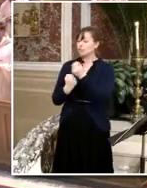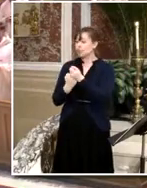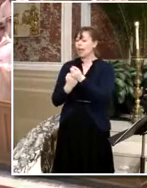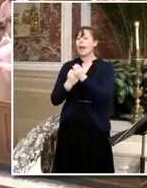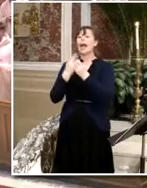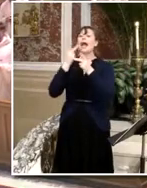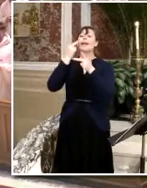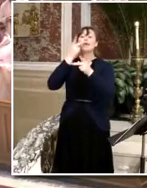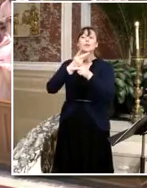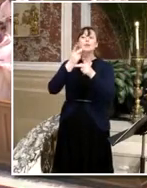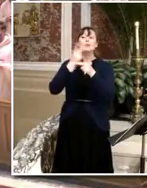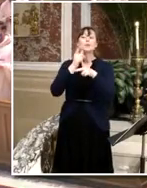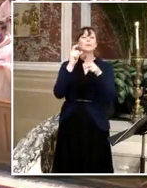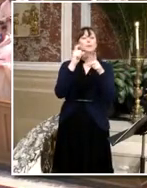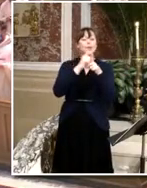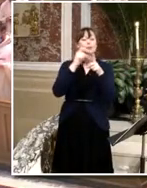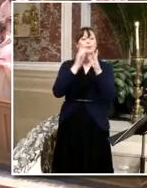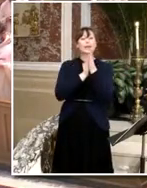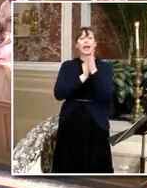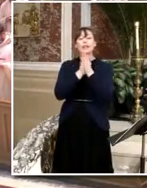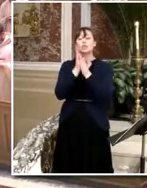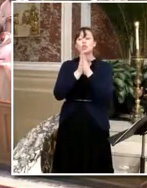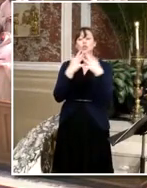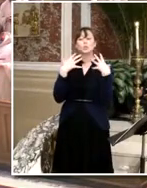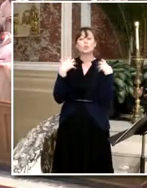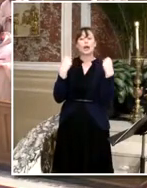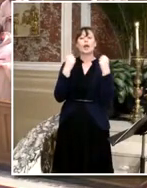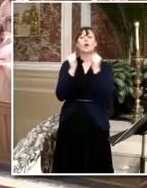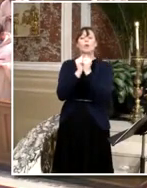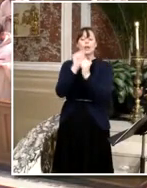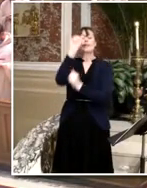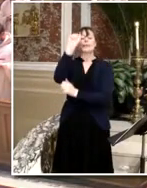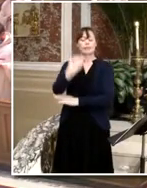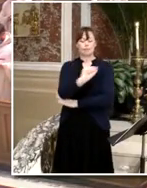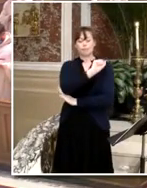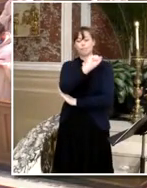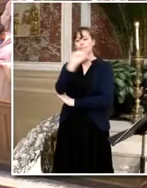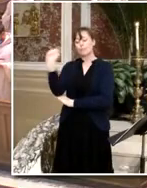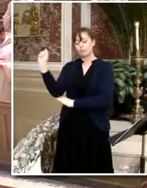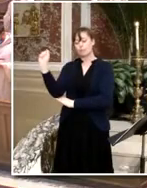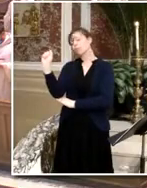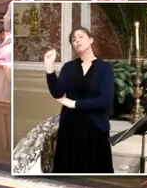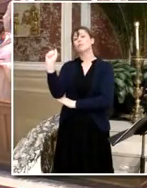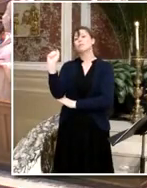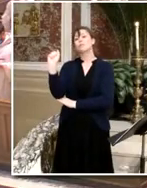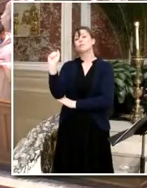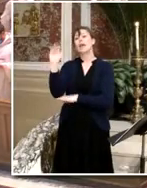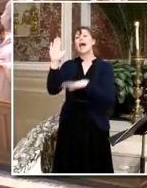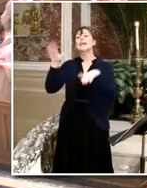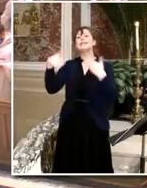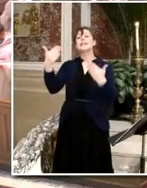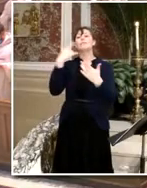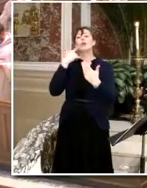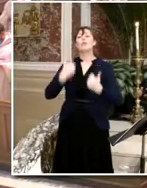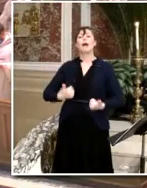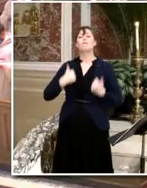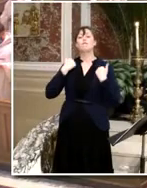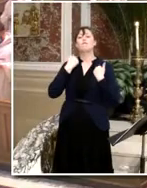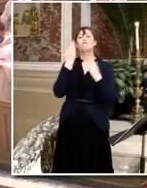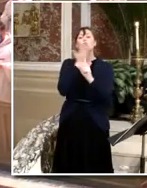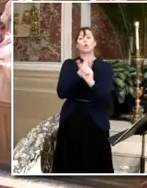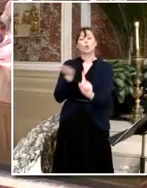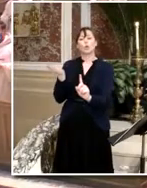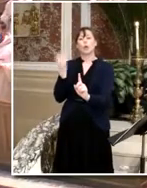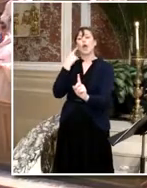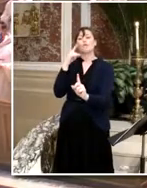the word and strengthen them with the sacraments. As they give up their lives for you and for